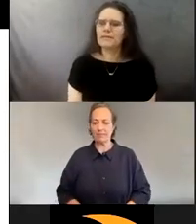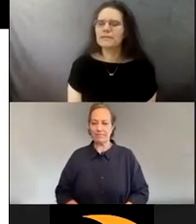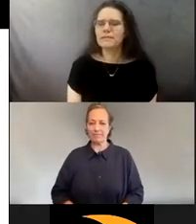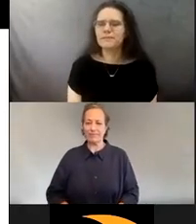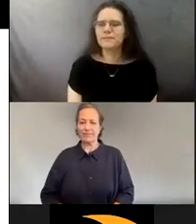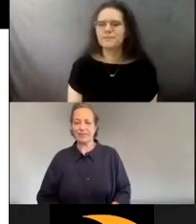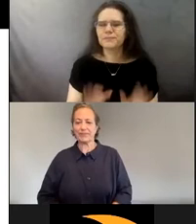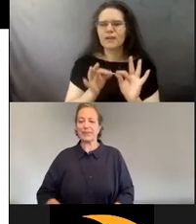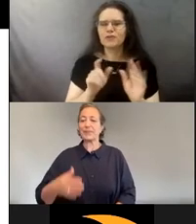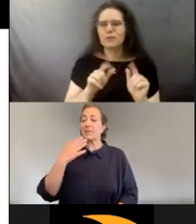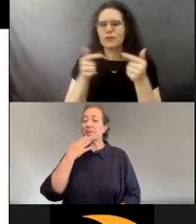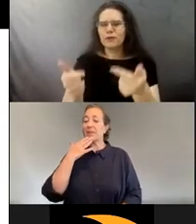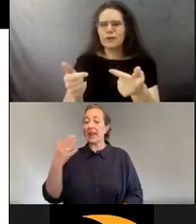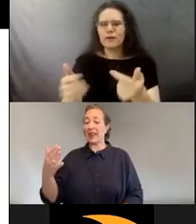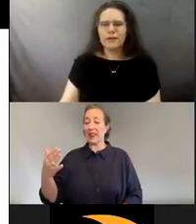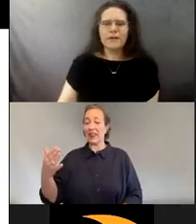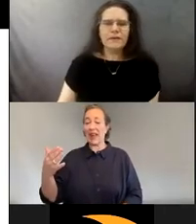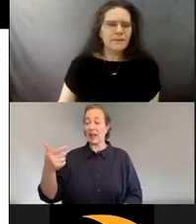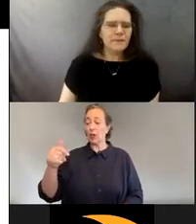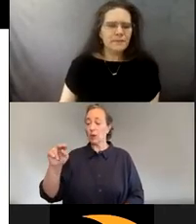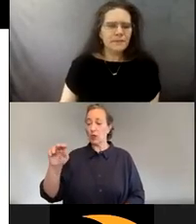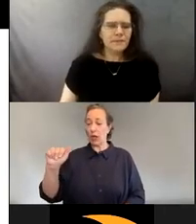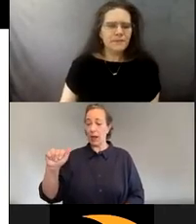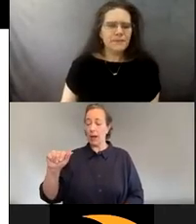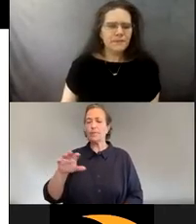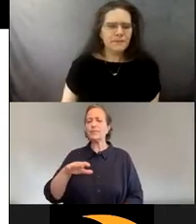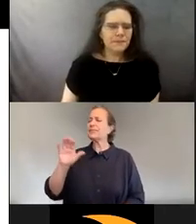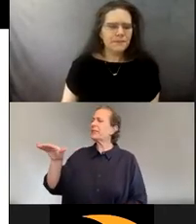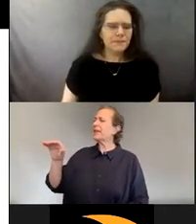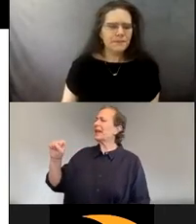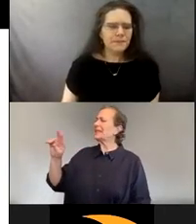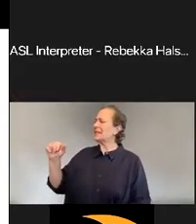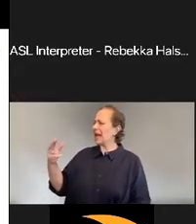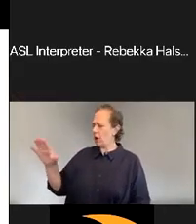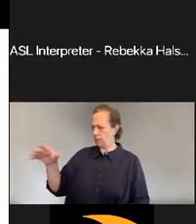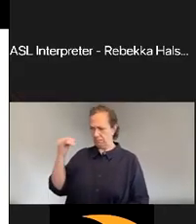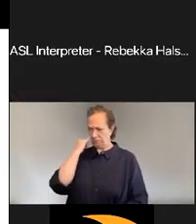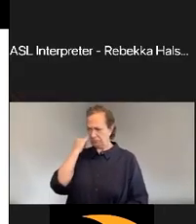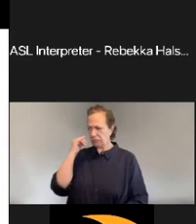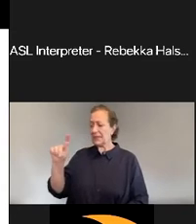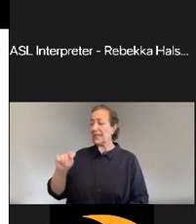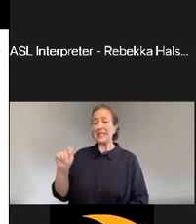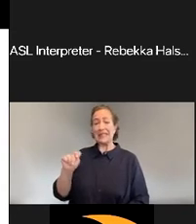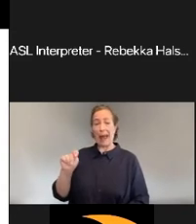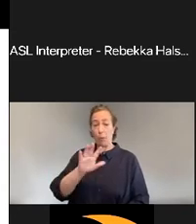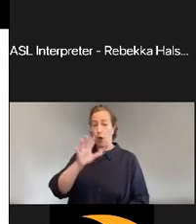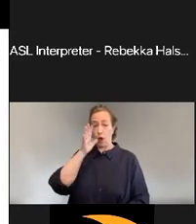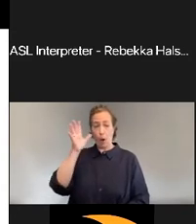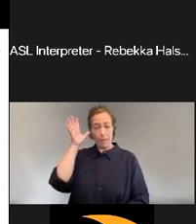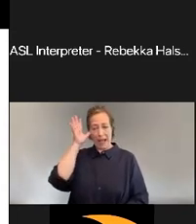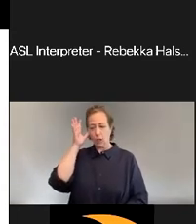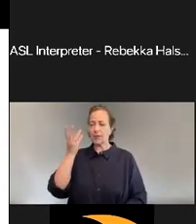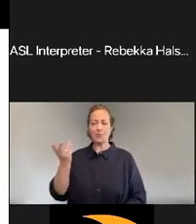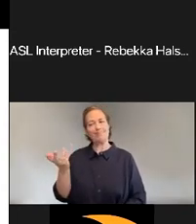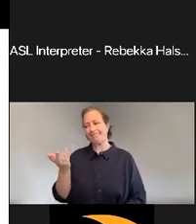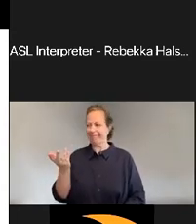Thanks, Gina. Sarah, I'm curious, let's say that Tamara and her parents are not able to convince her